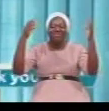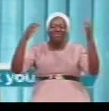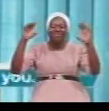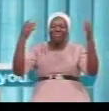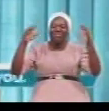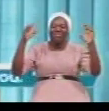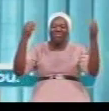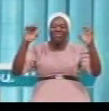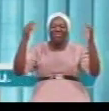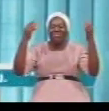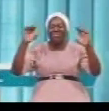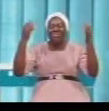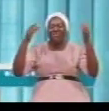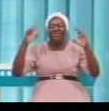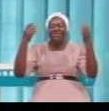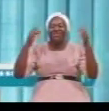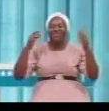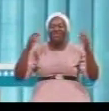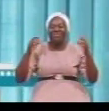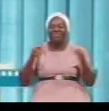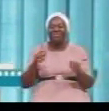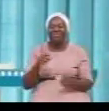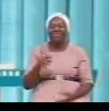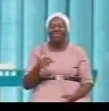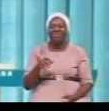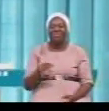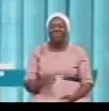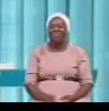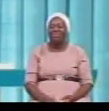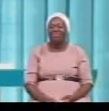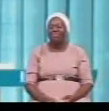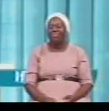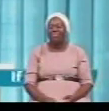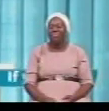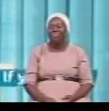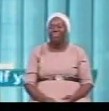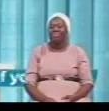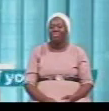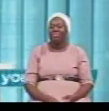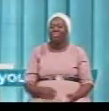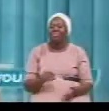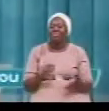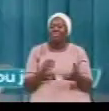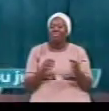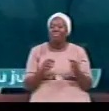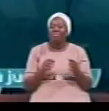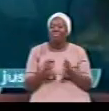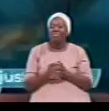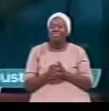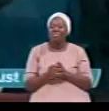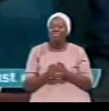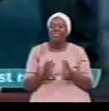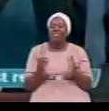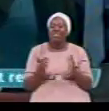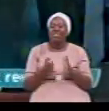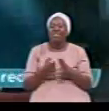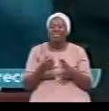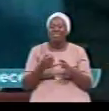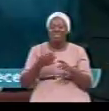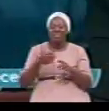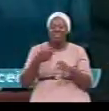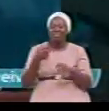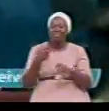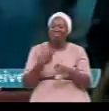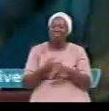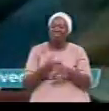Lord. Let's listen to the medical practitioner quickly. So again, that's a complication of hypertension.